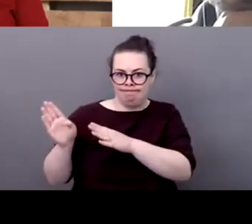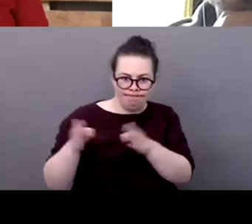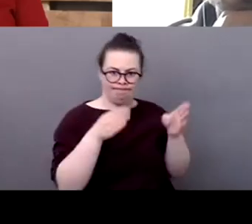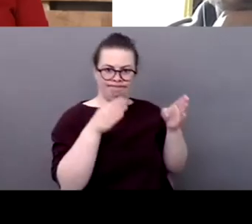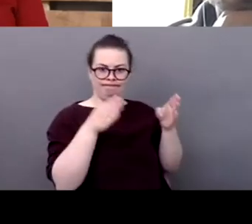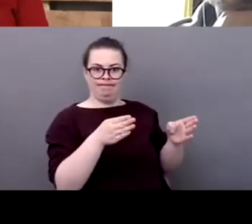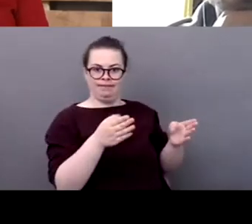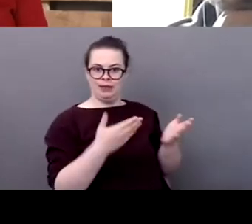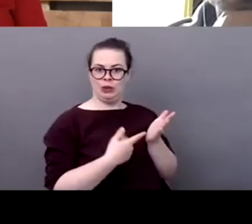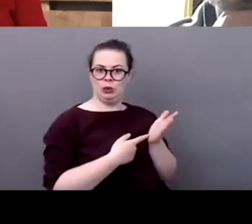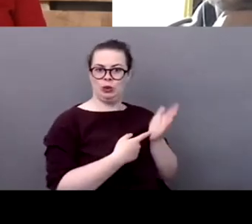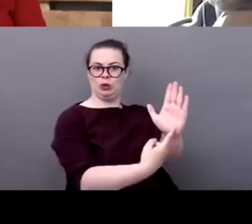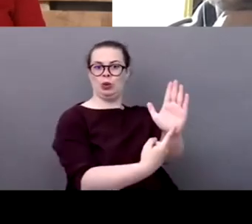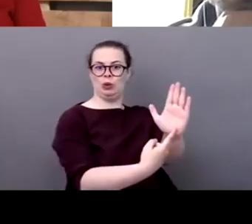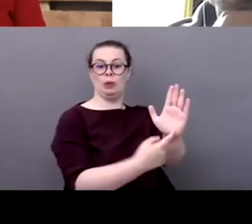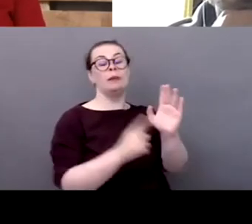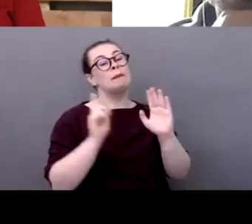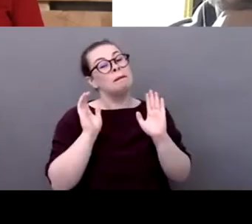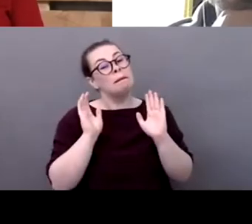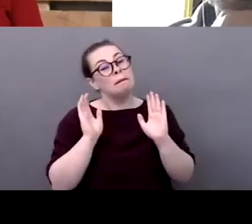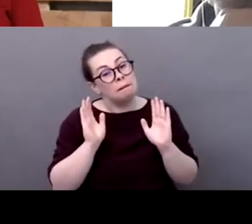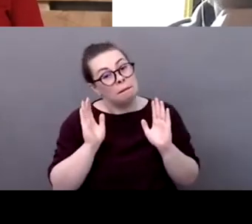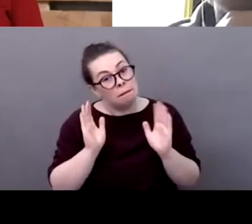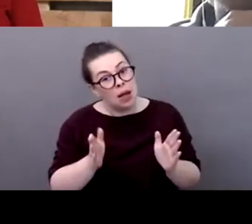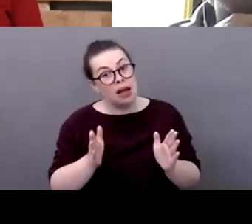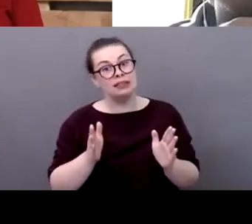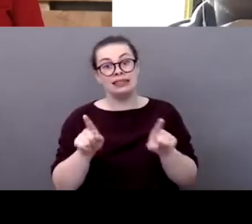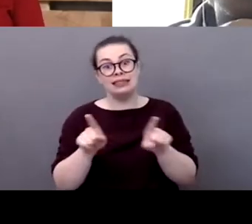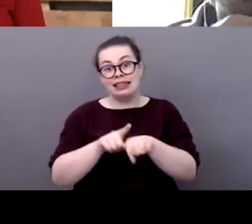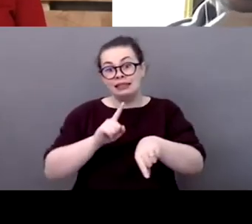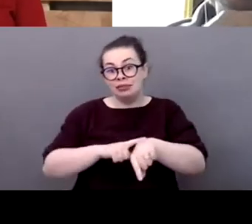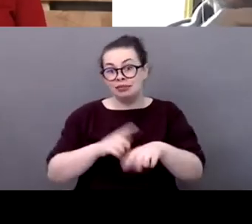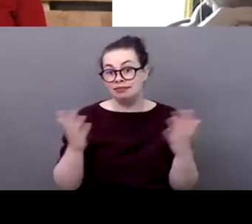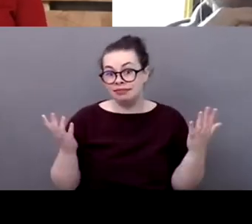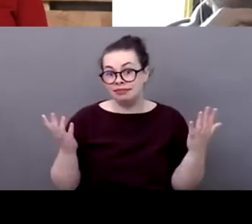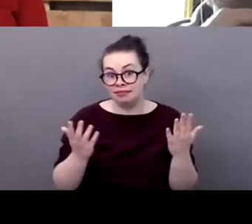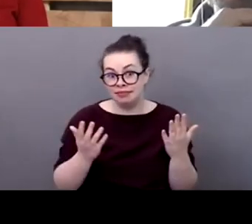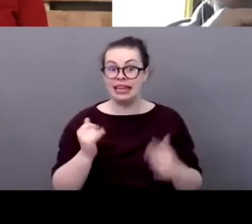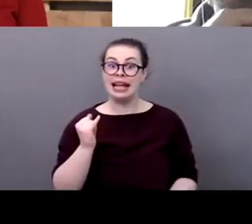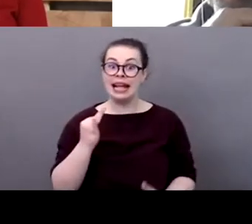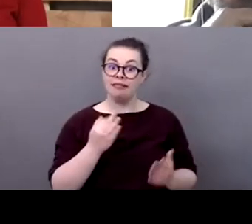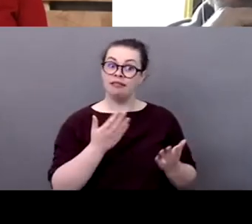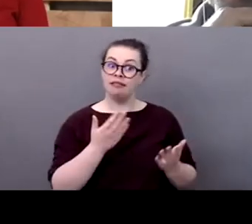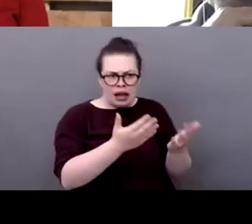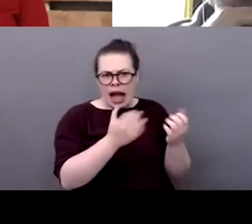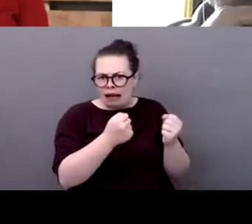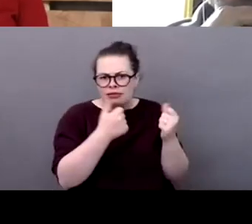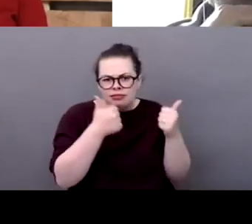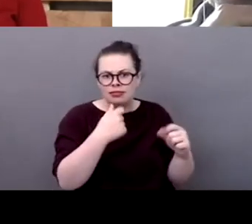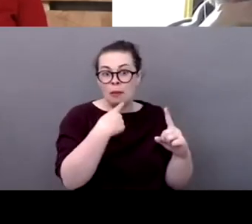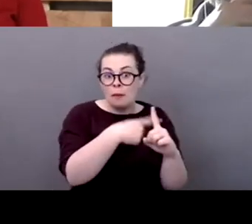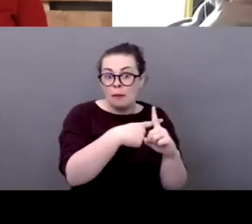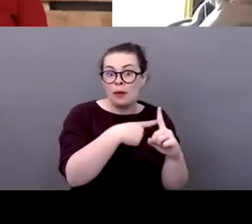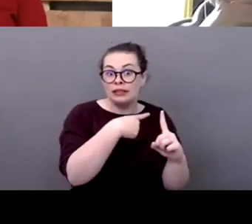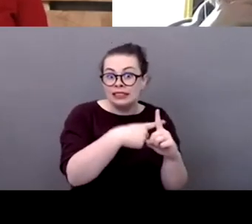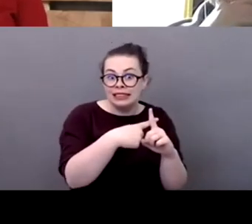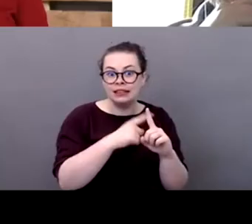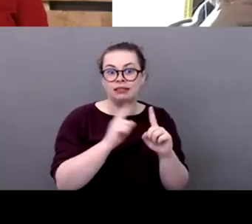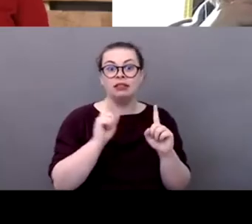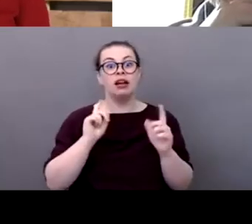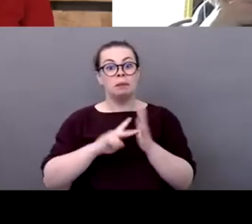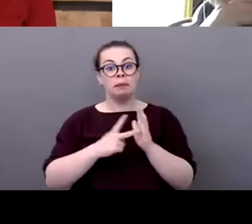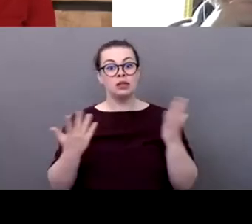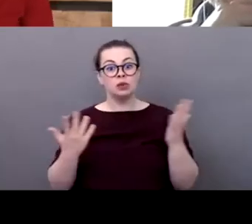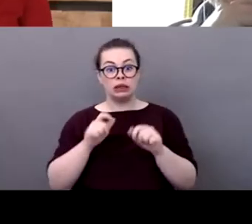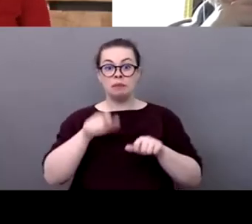of care, yep. Which is already in the ethos and ethics of a lot of sports. It's the foundation of